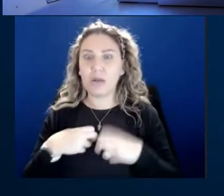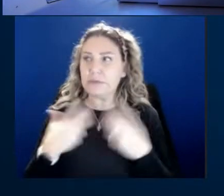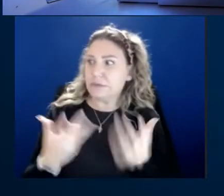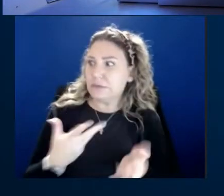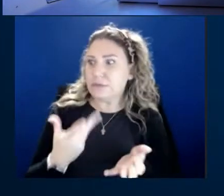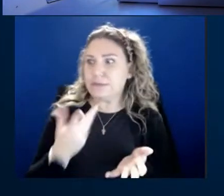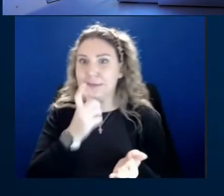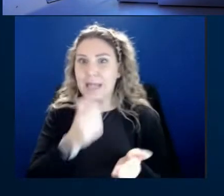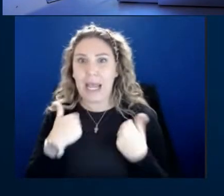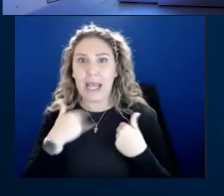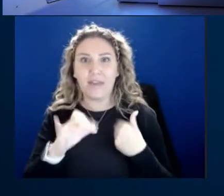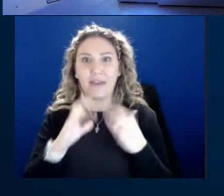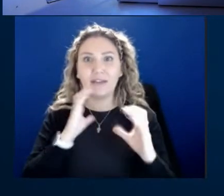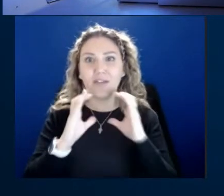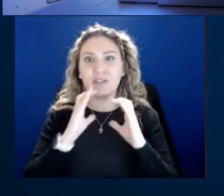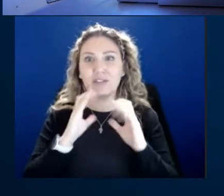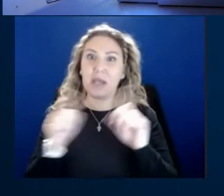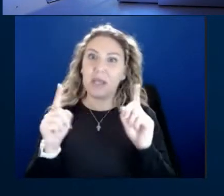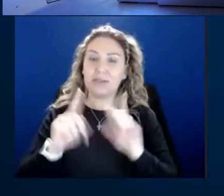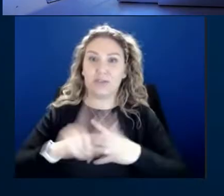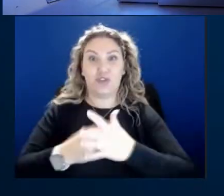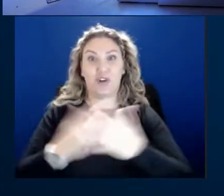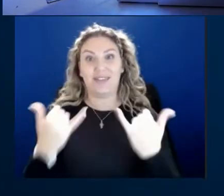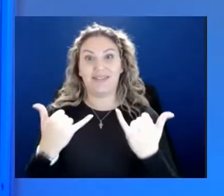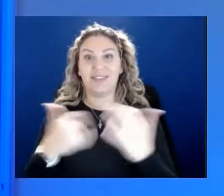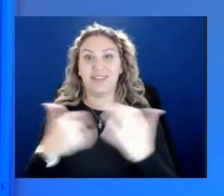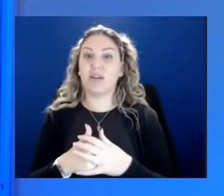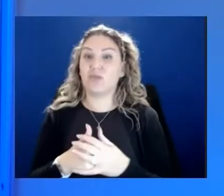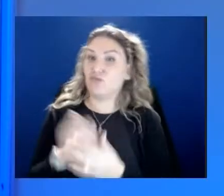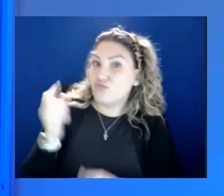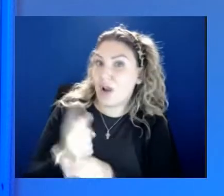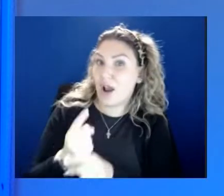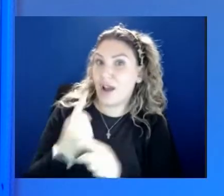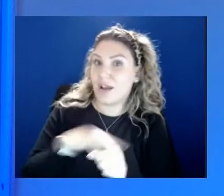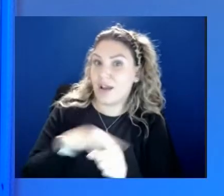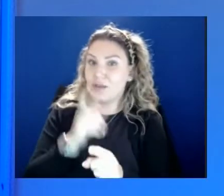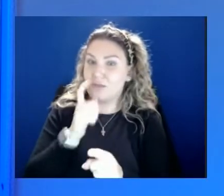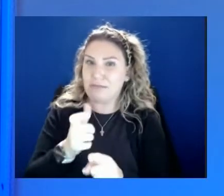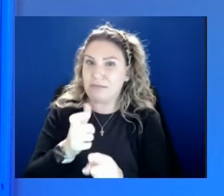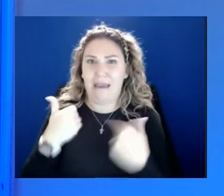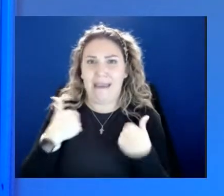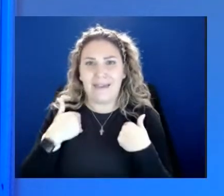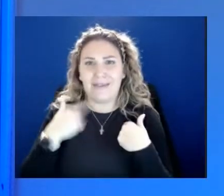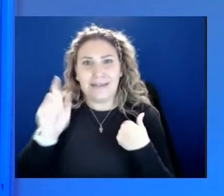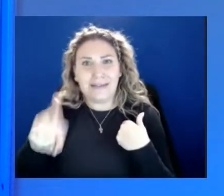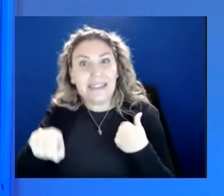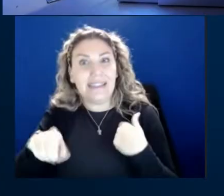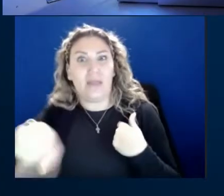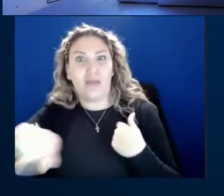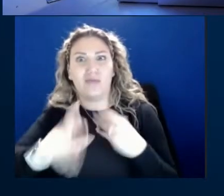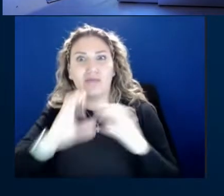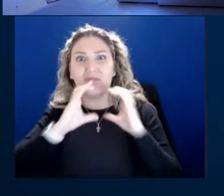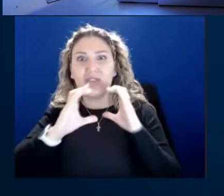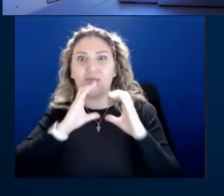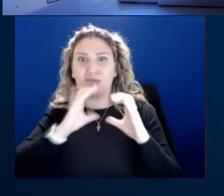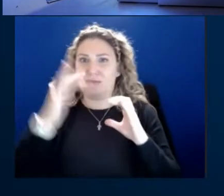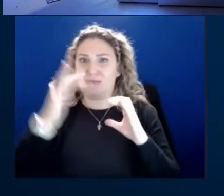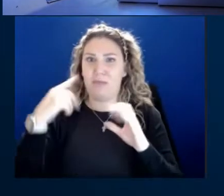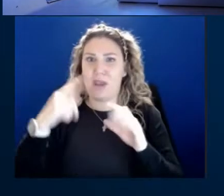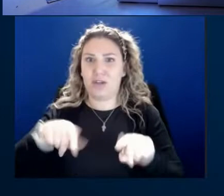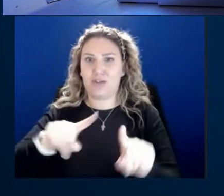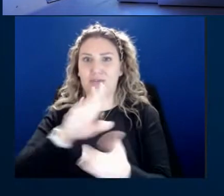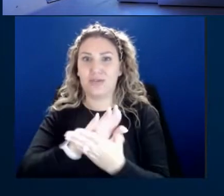but I guess we're going to start. Right, So, and that we didn't have to have those types of conversations when we were in school. sure didn't feel like it, did it? No, it